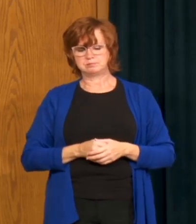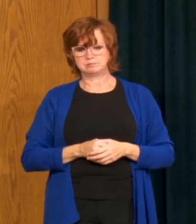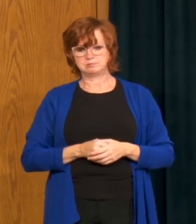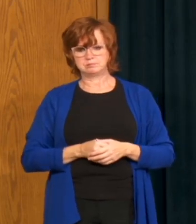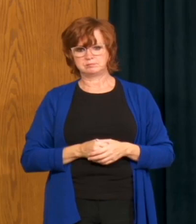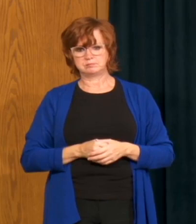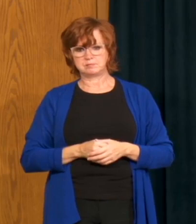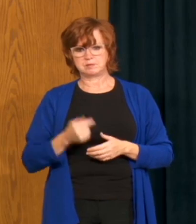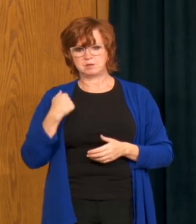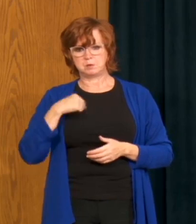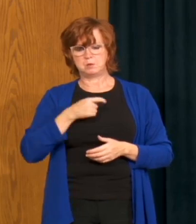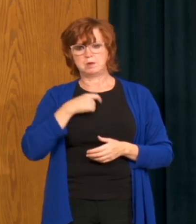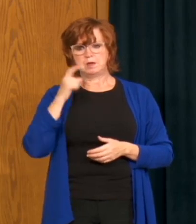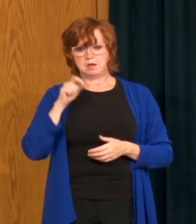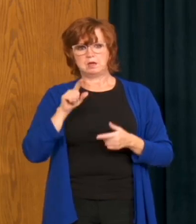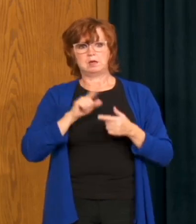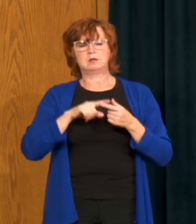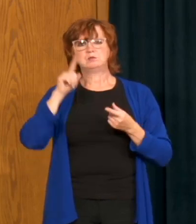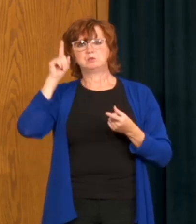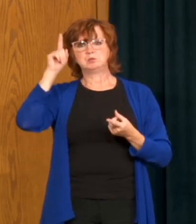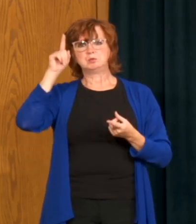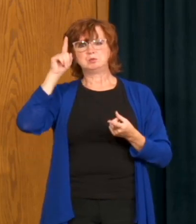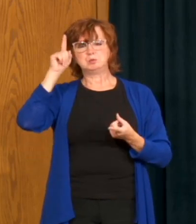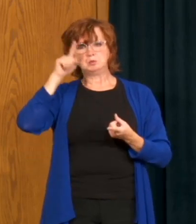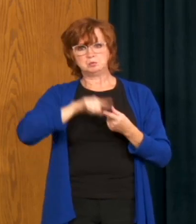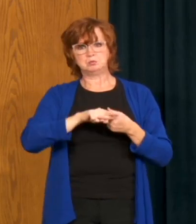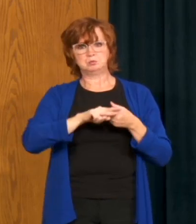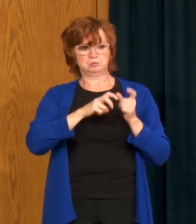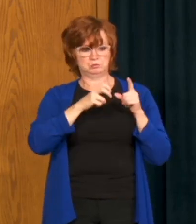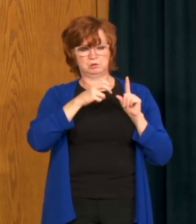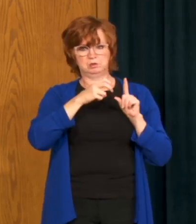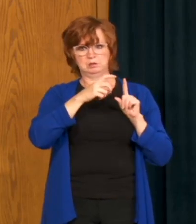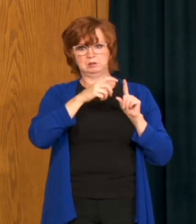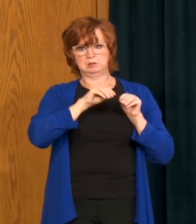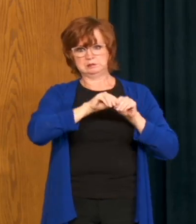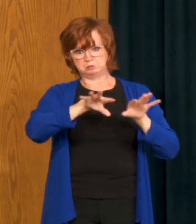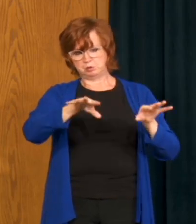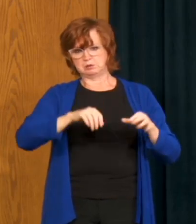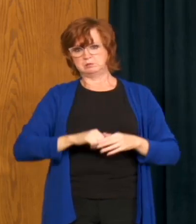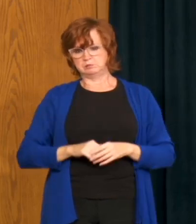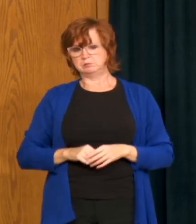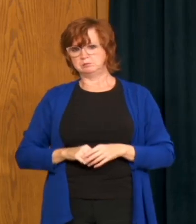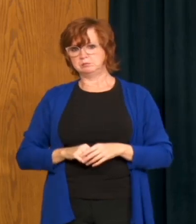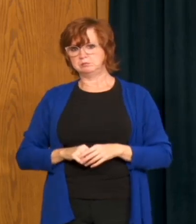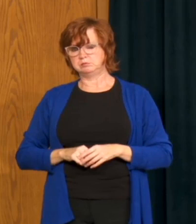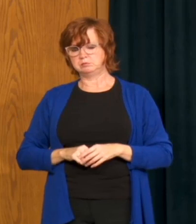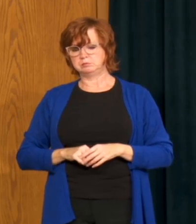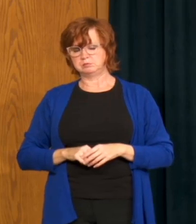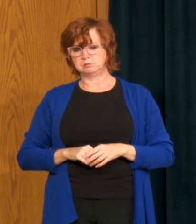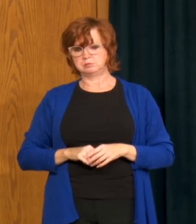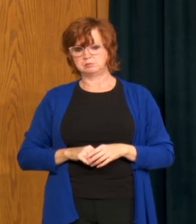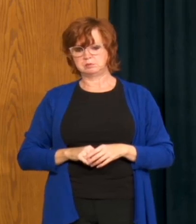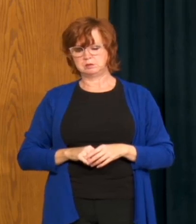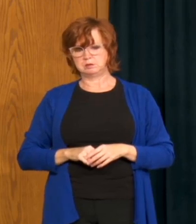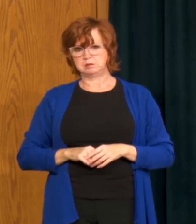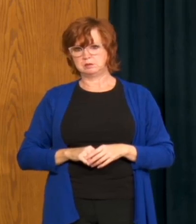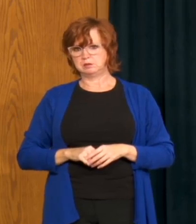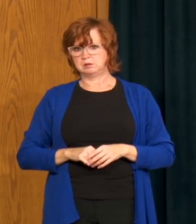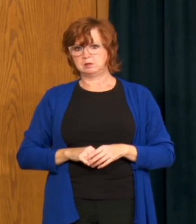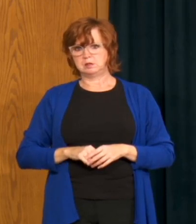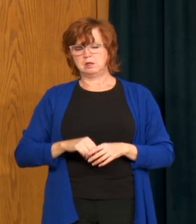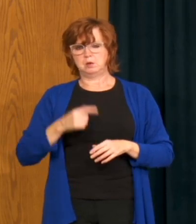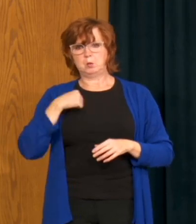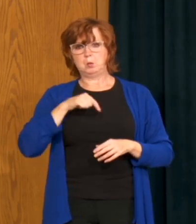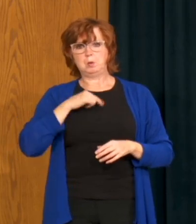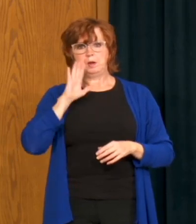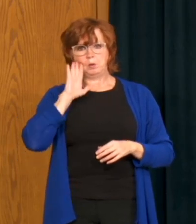we are seeing now in the southwest and the central part. So I think this will keep happening. We will see clusters happening. We'll have to understand the